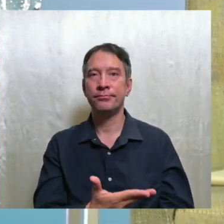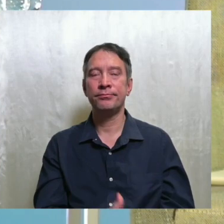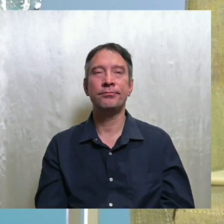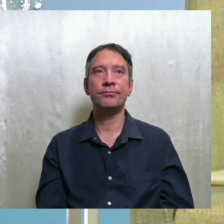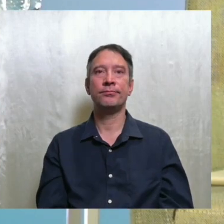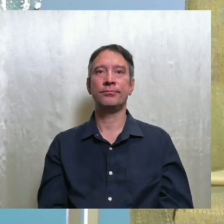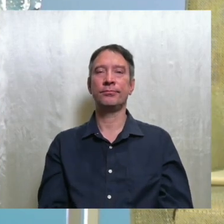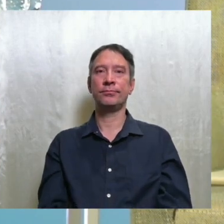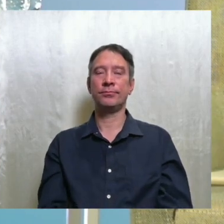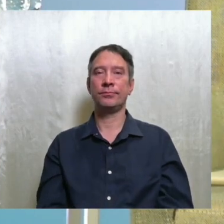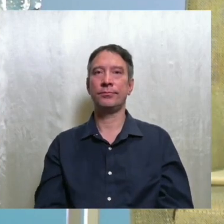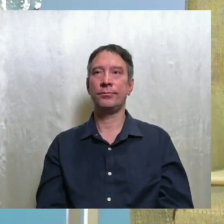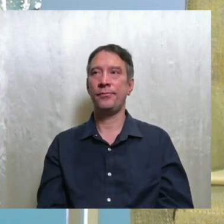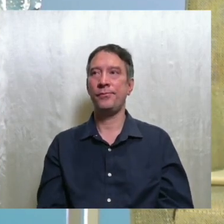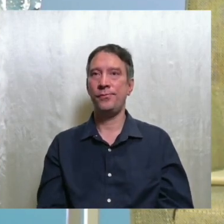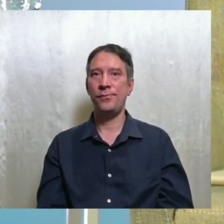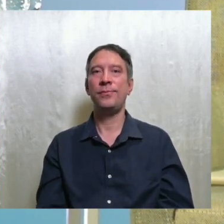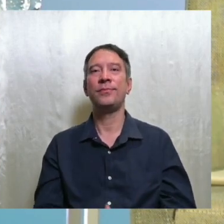out.